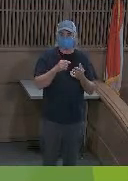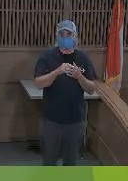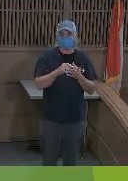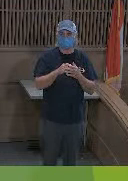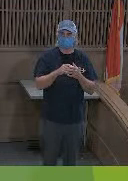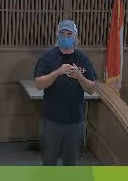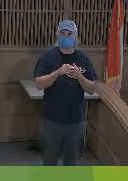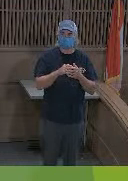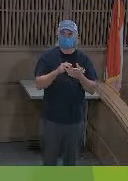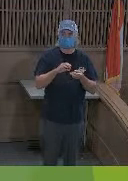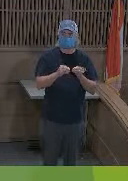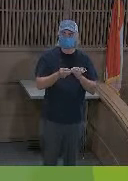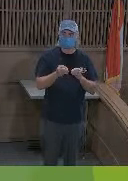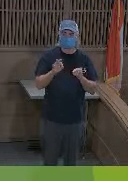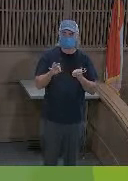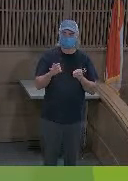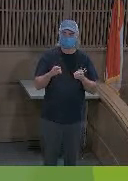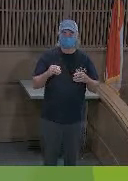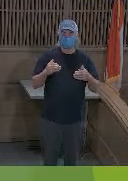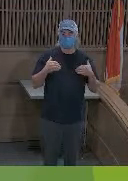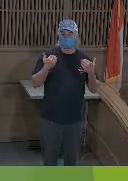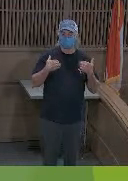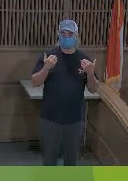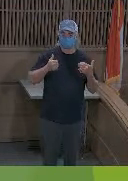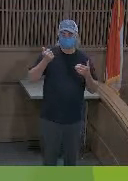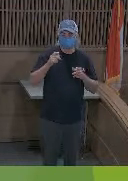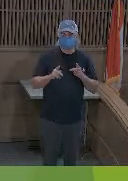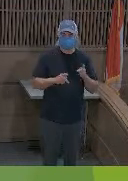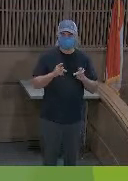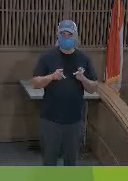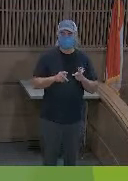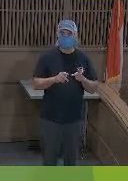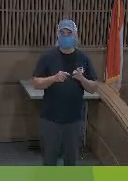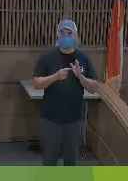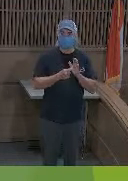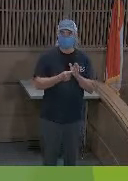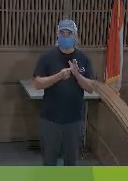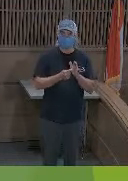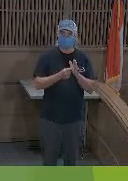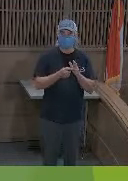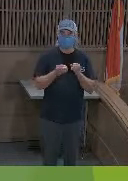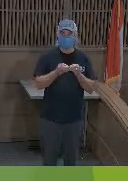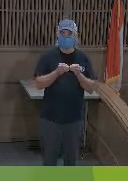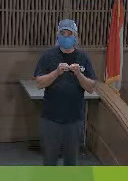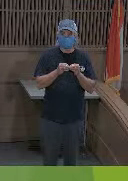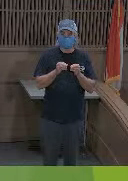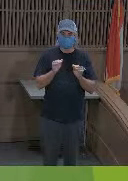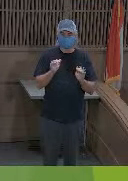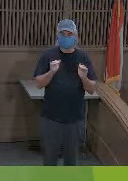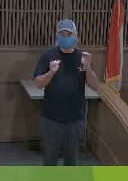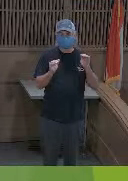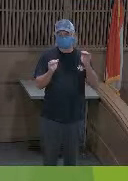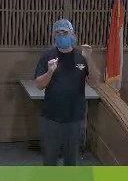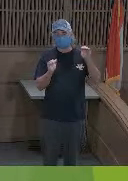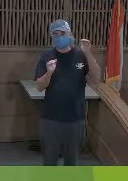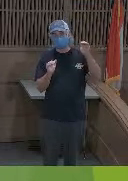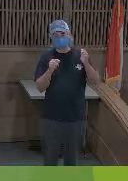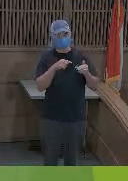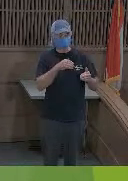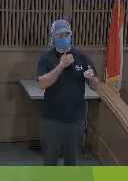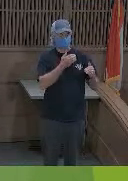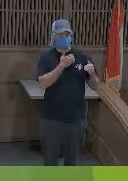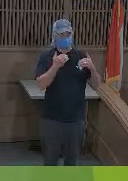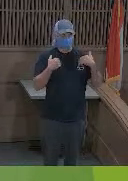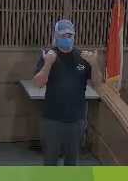the number of younger patients represents a higher and higher percentage of those being admitted. We can